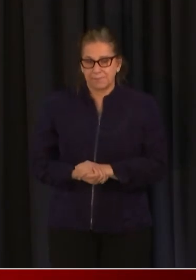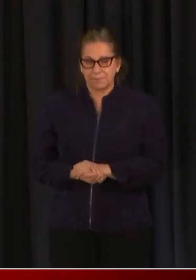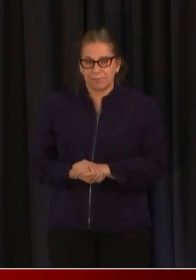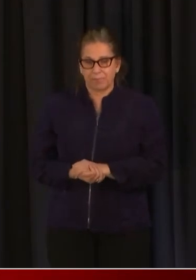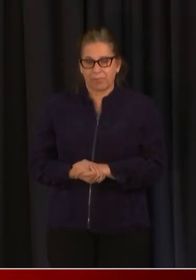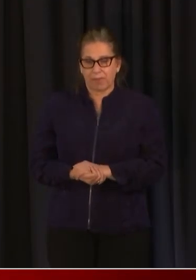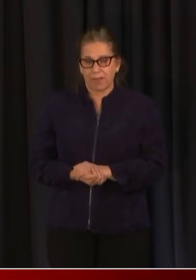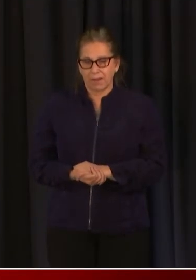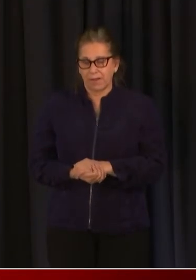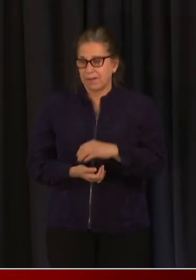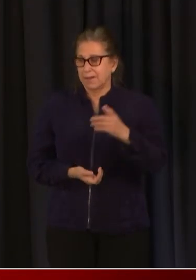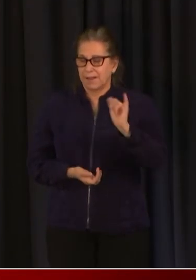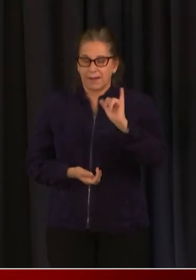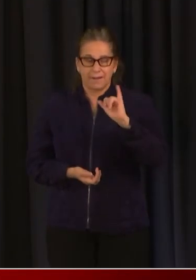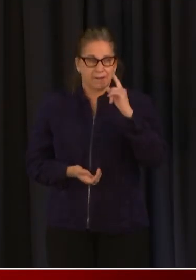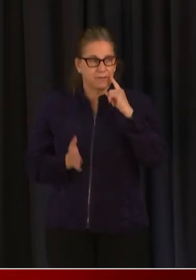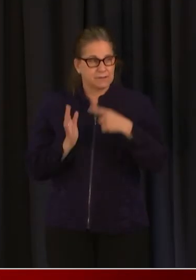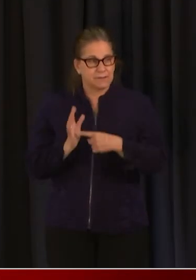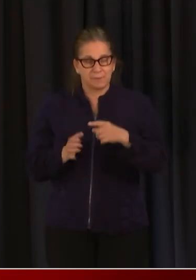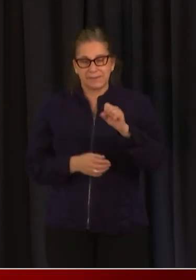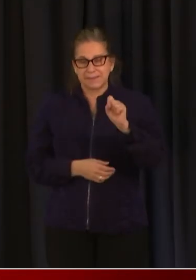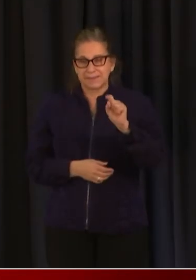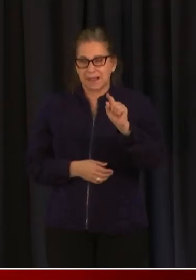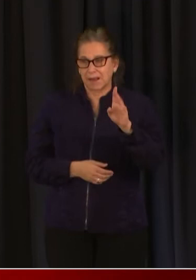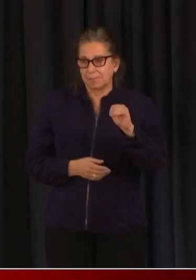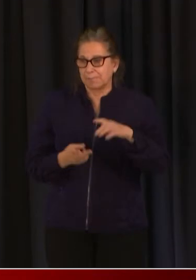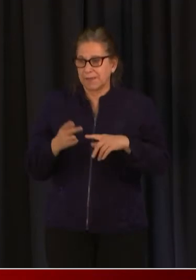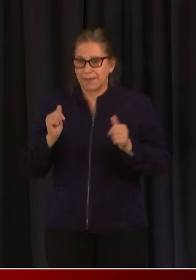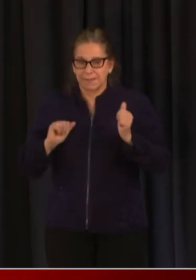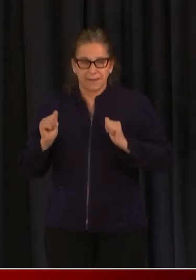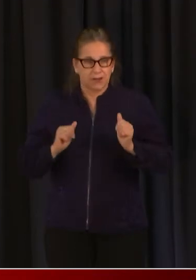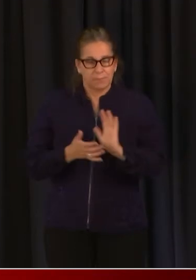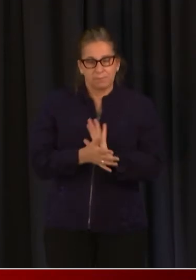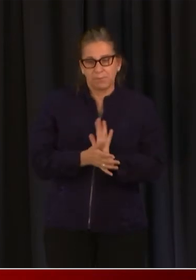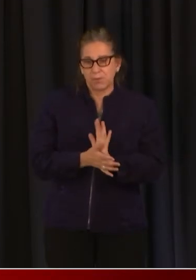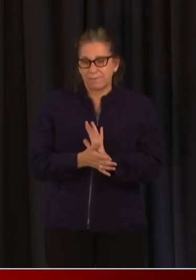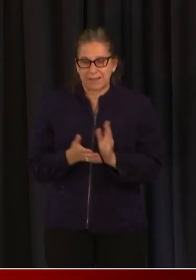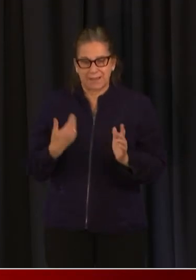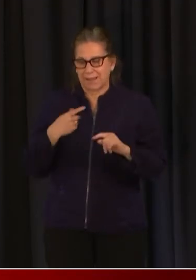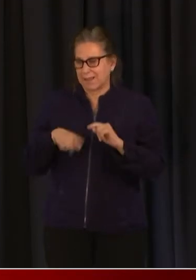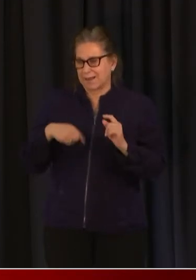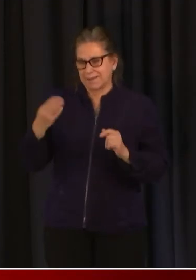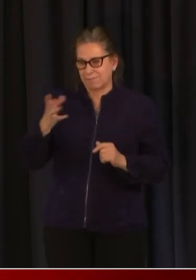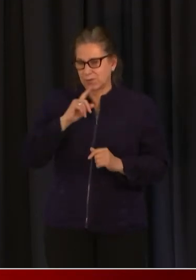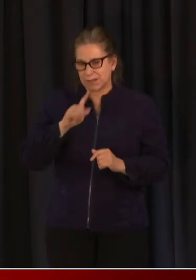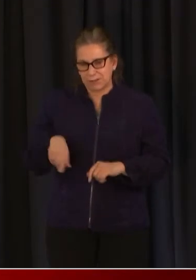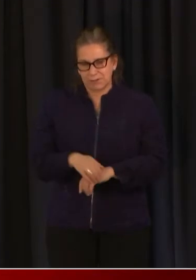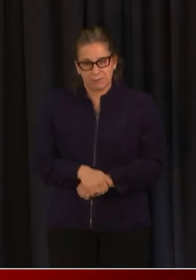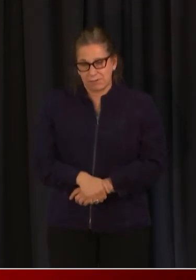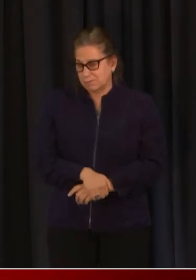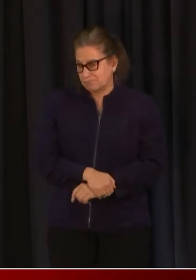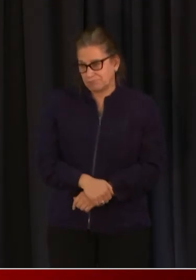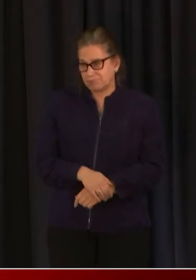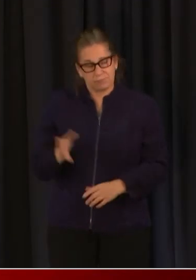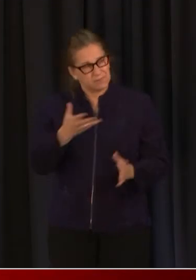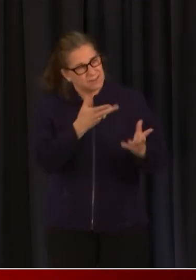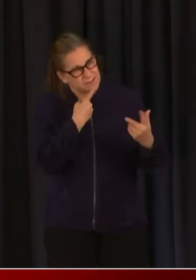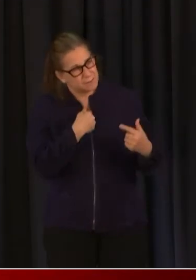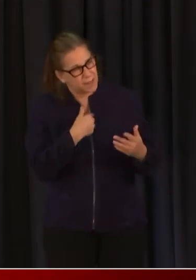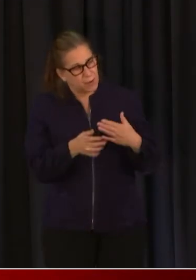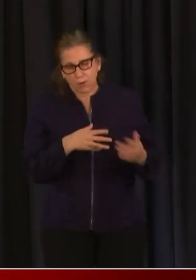stadium, full capacity at the theaters, full Right. capacity. I can't. You can't say when, yeah. I can't.